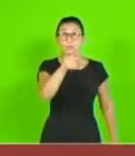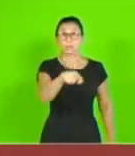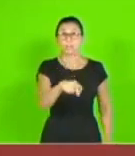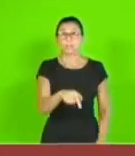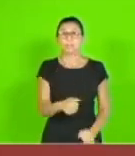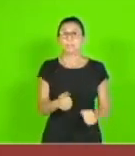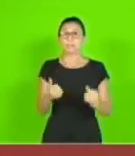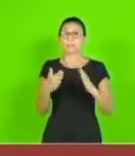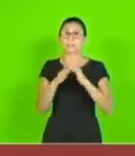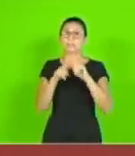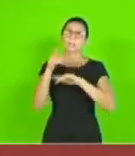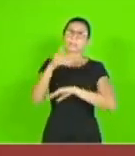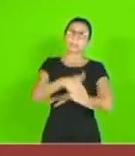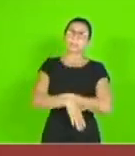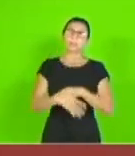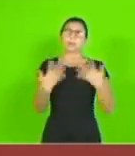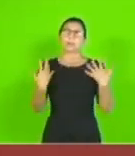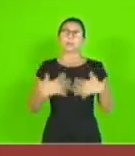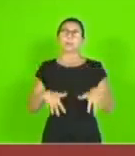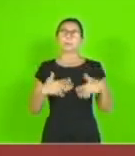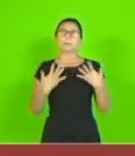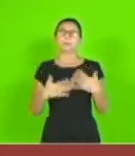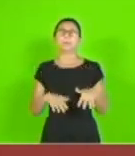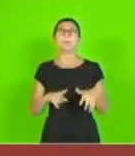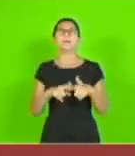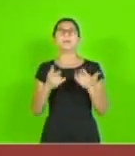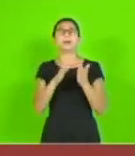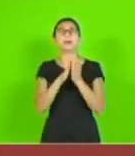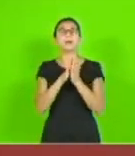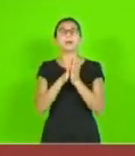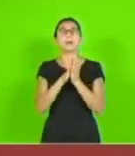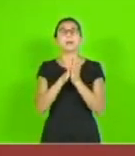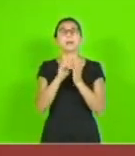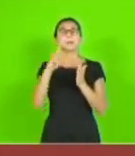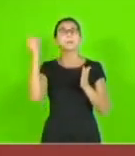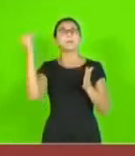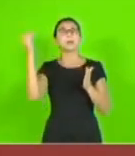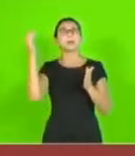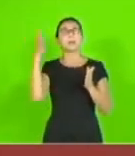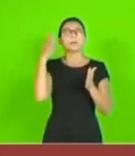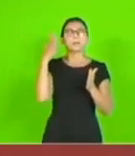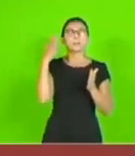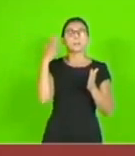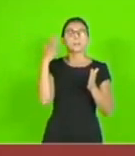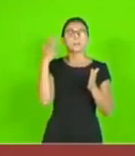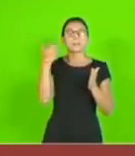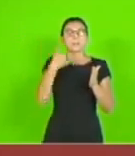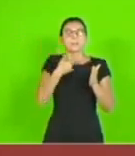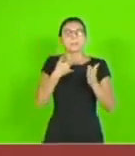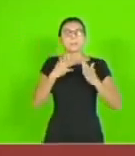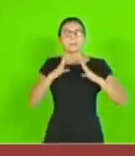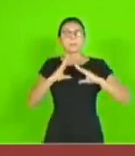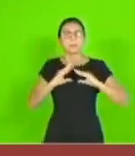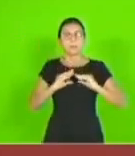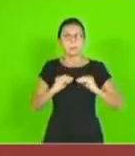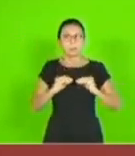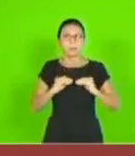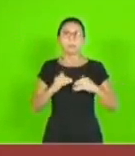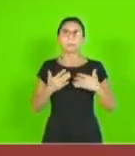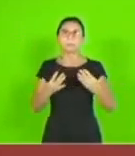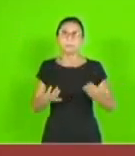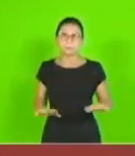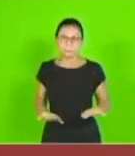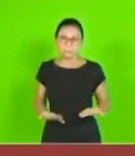If The word from